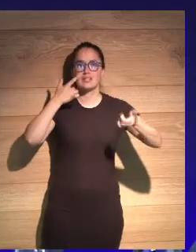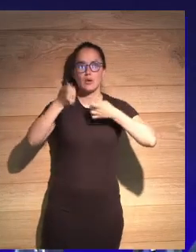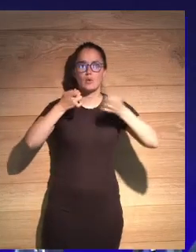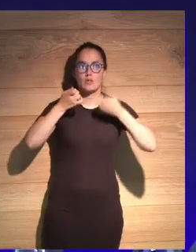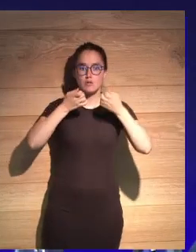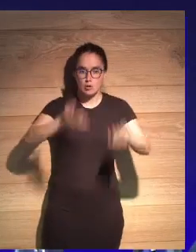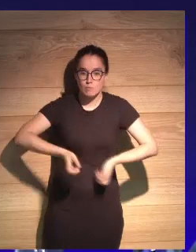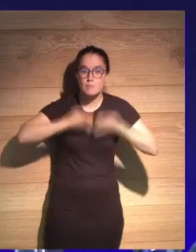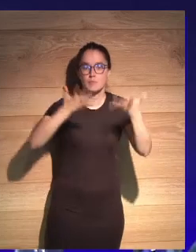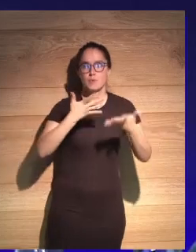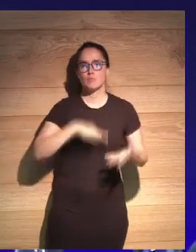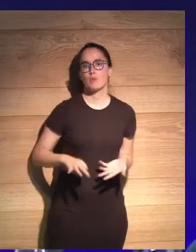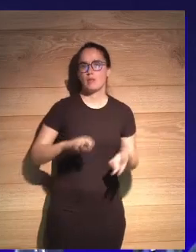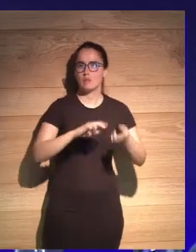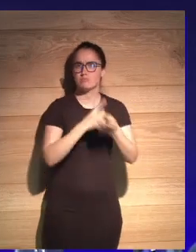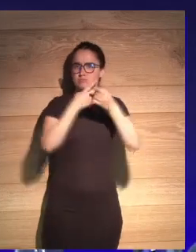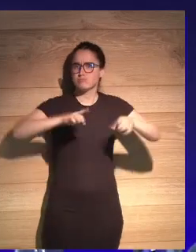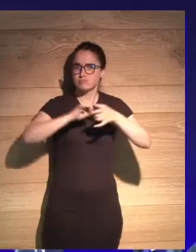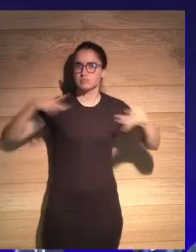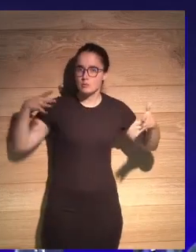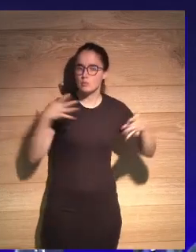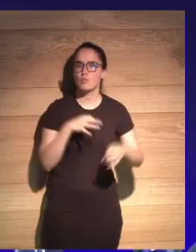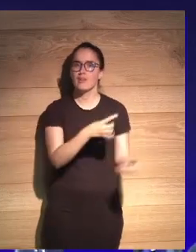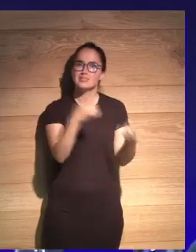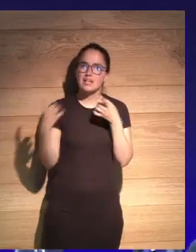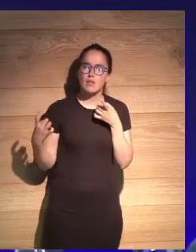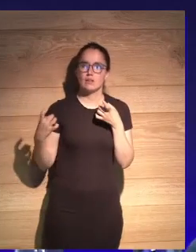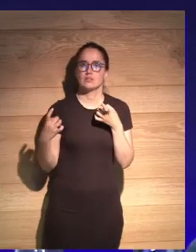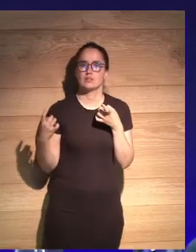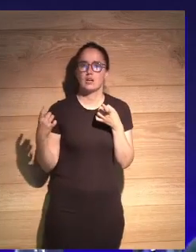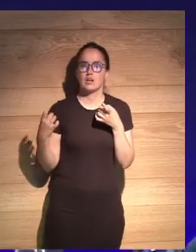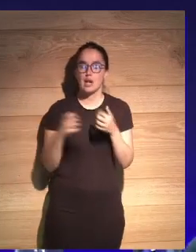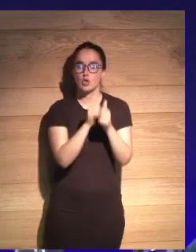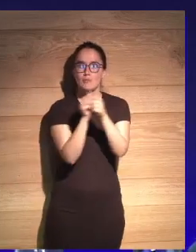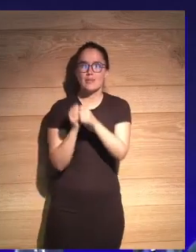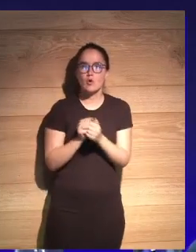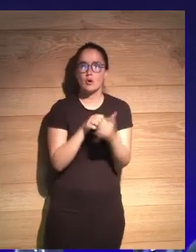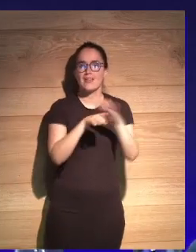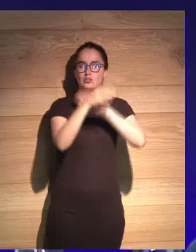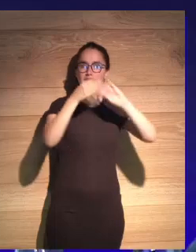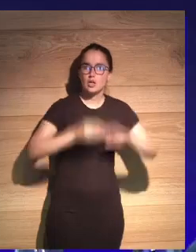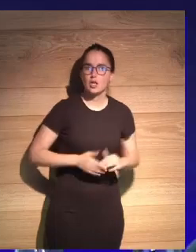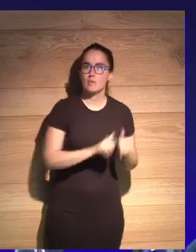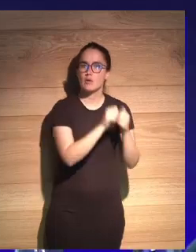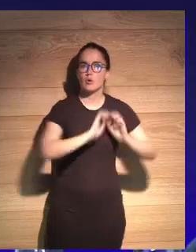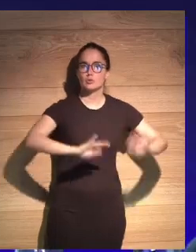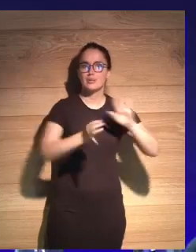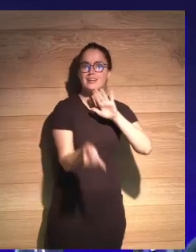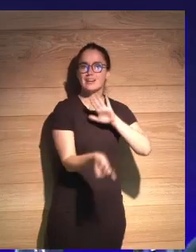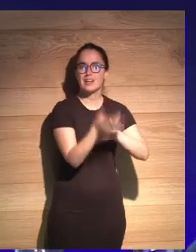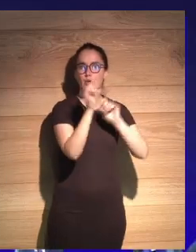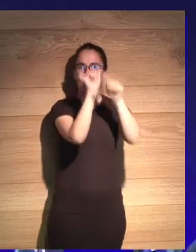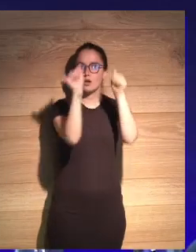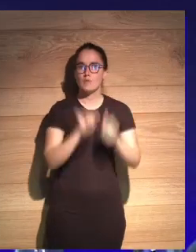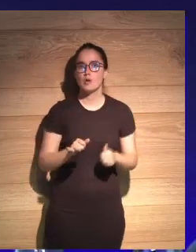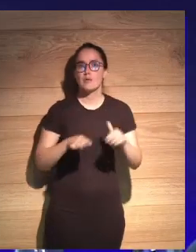development of the brain could be completely different from one person to the other. So it might be interesting that